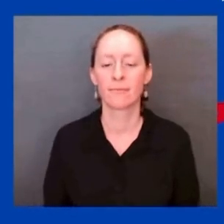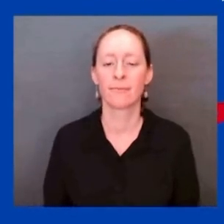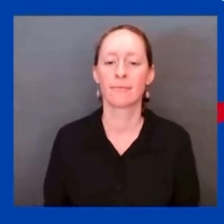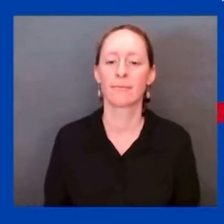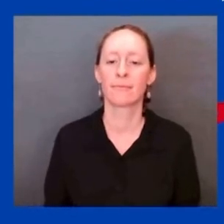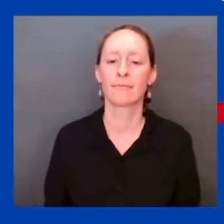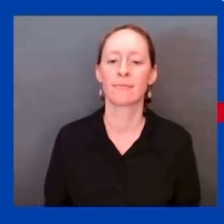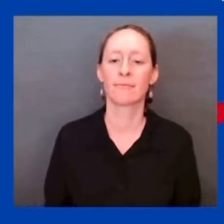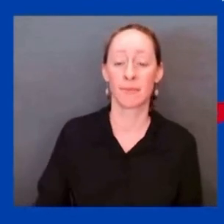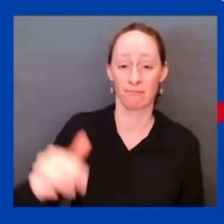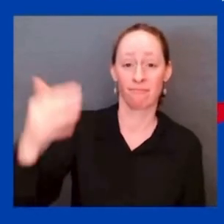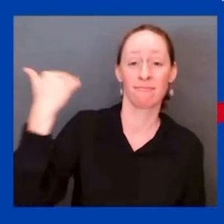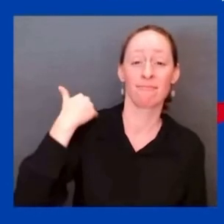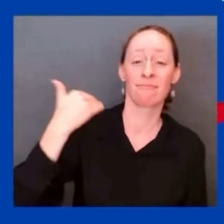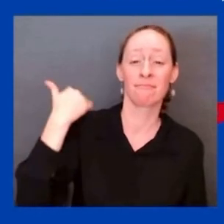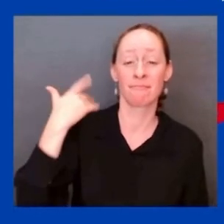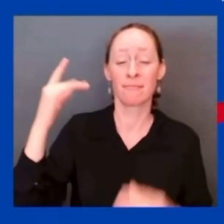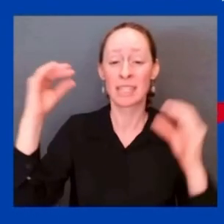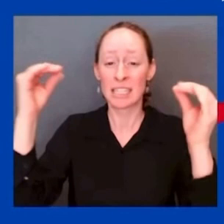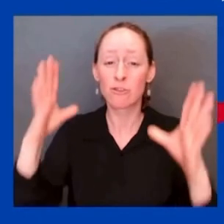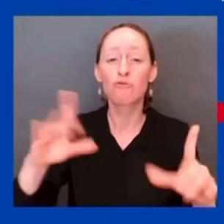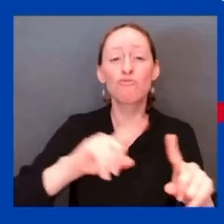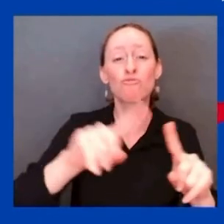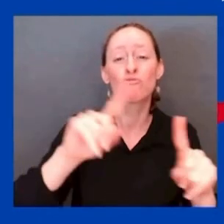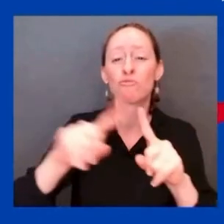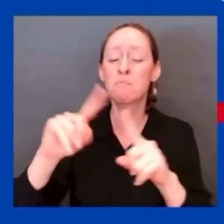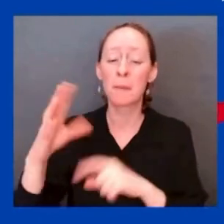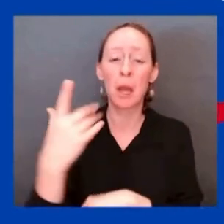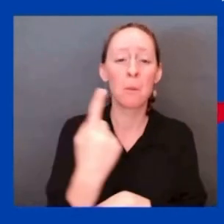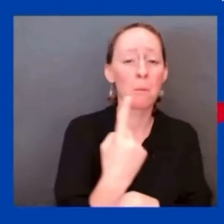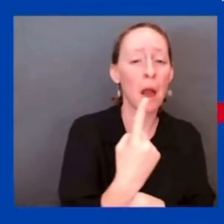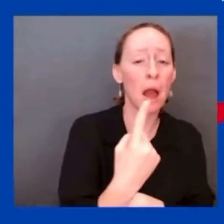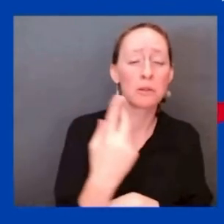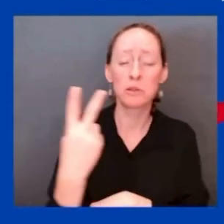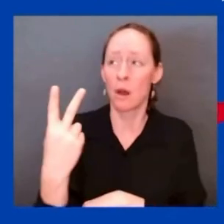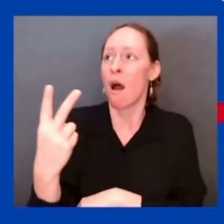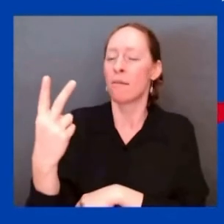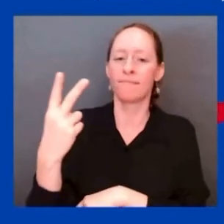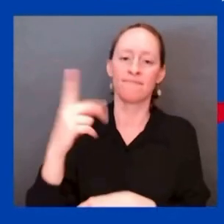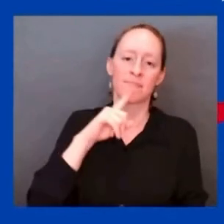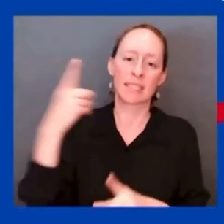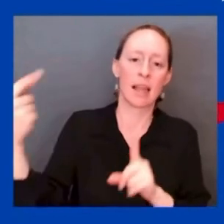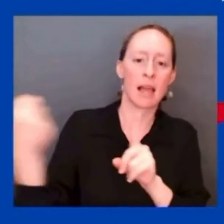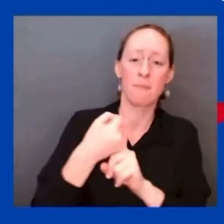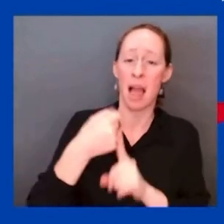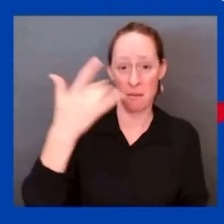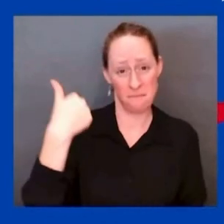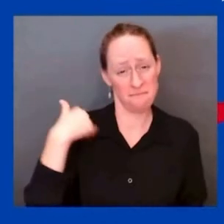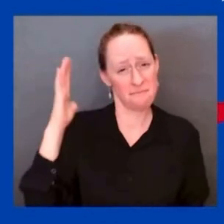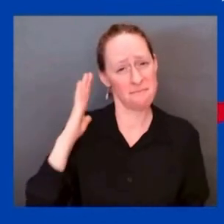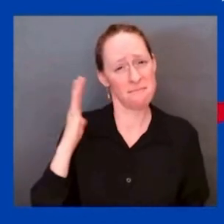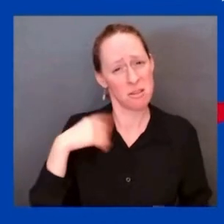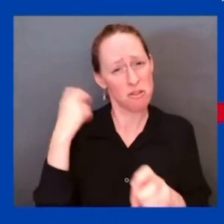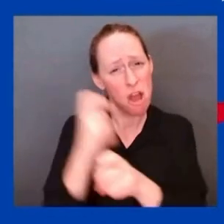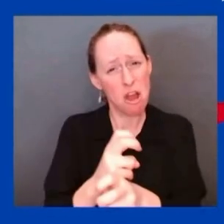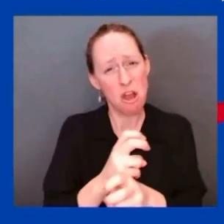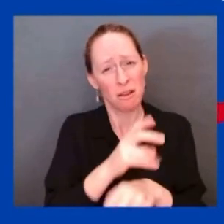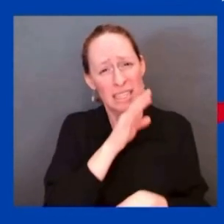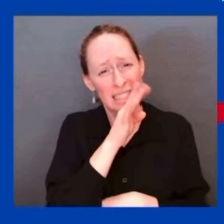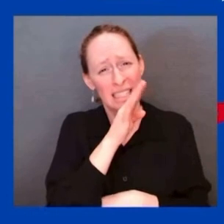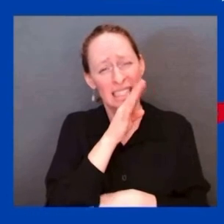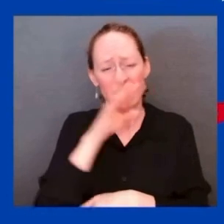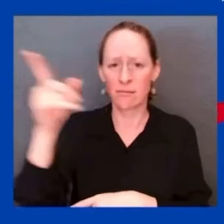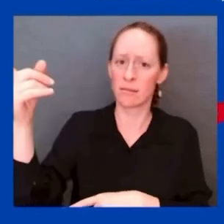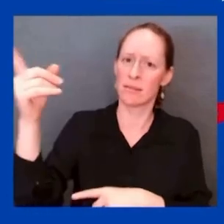couldn't define me. I wouldn't let it define me. And they helped me. I had a professor at the University of Delaware who became one of